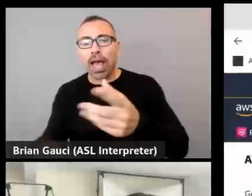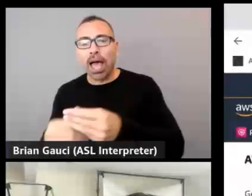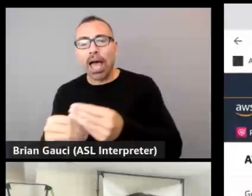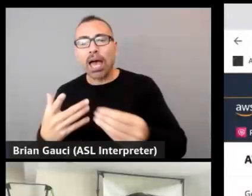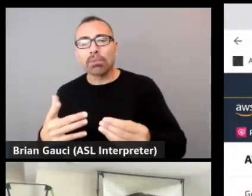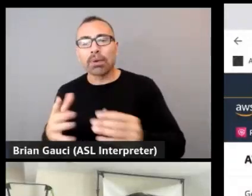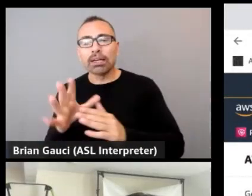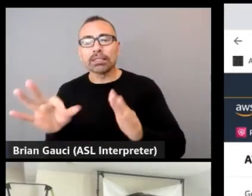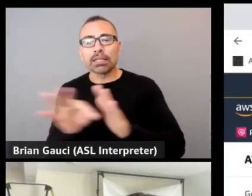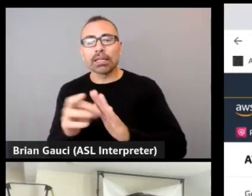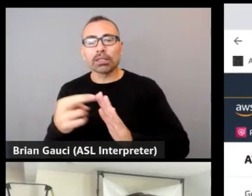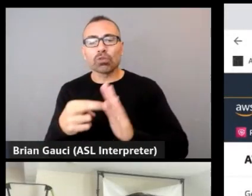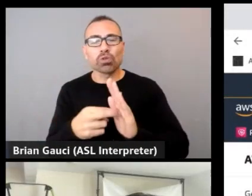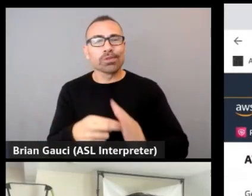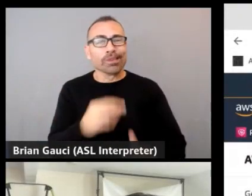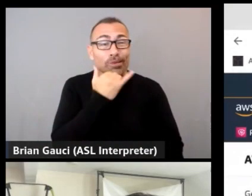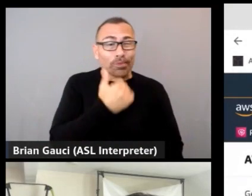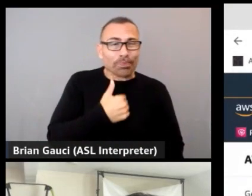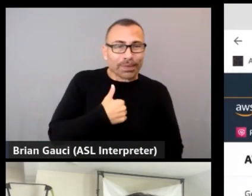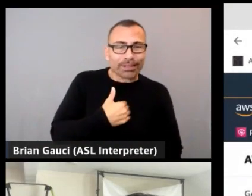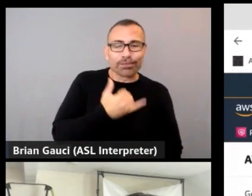Oh, sorry, I put them in the wrong place.